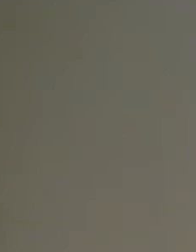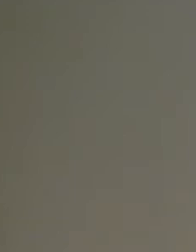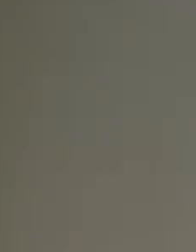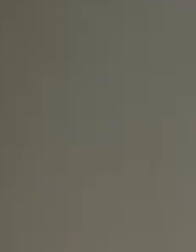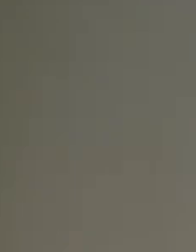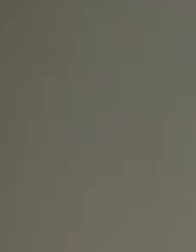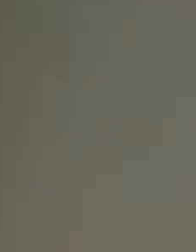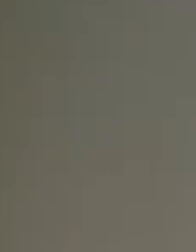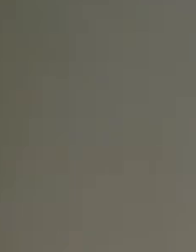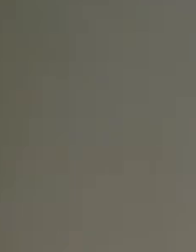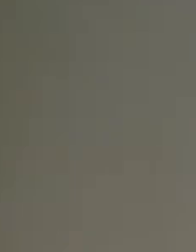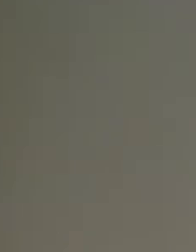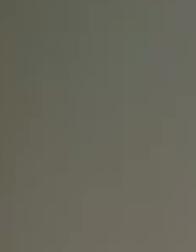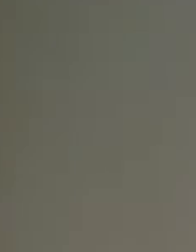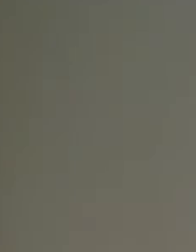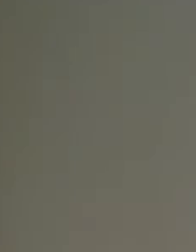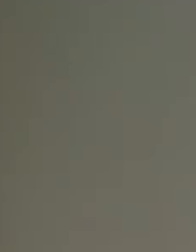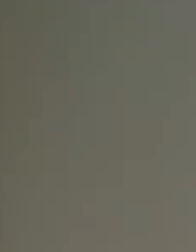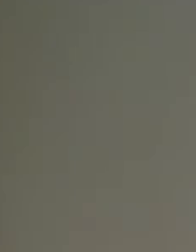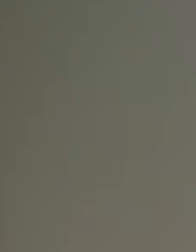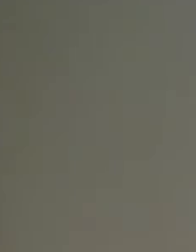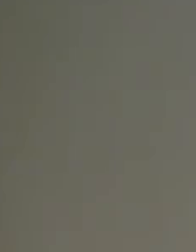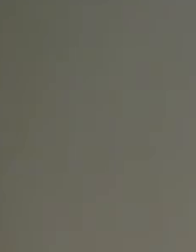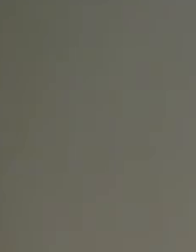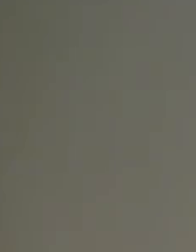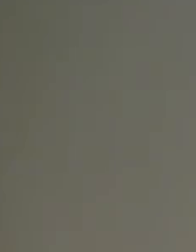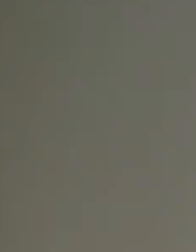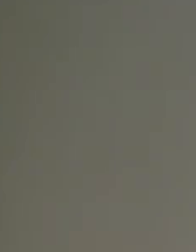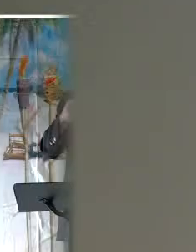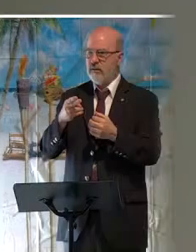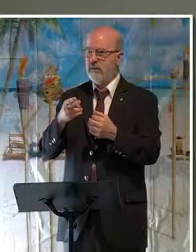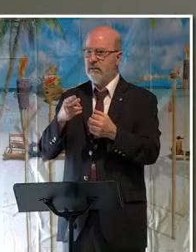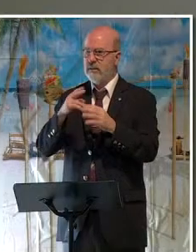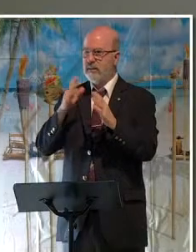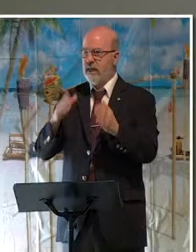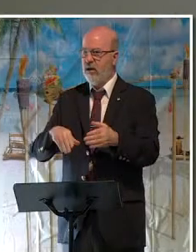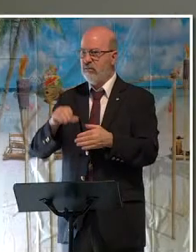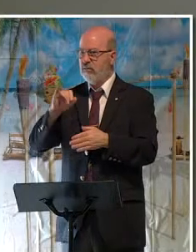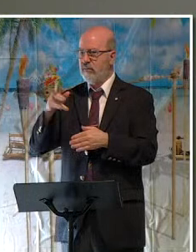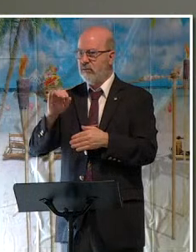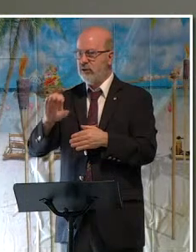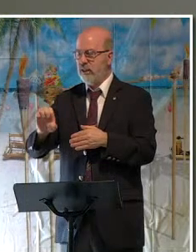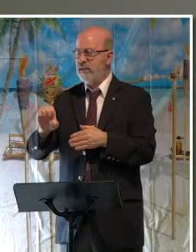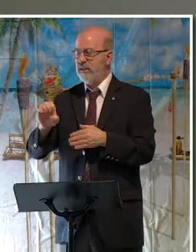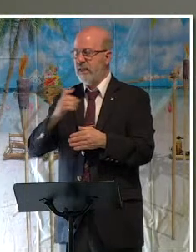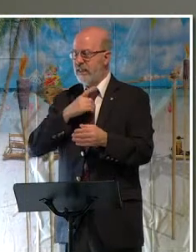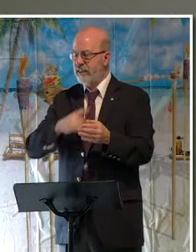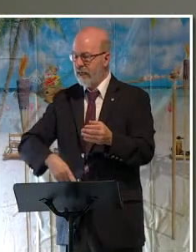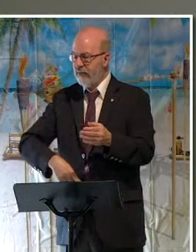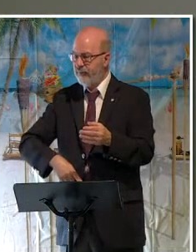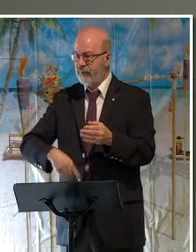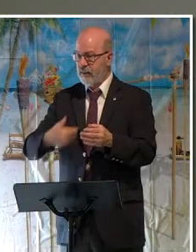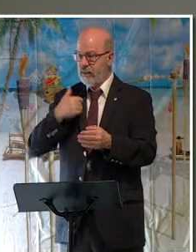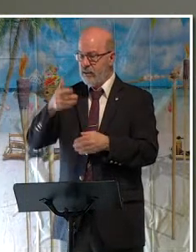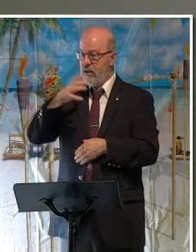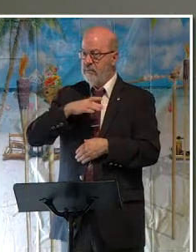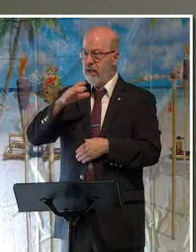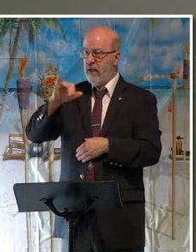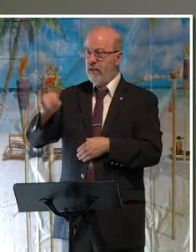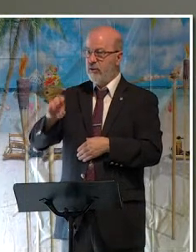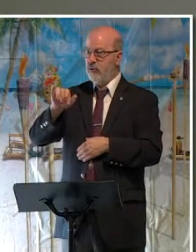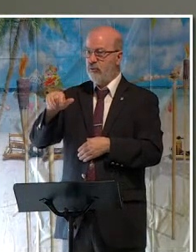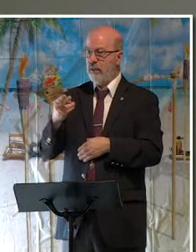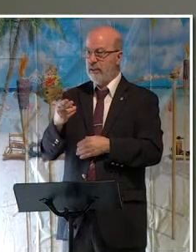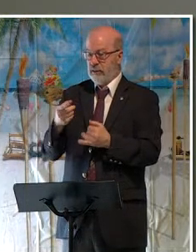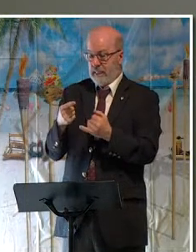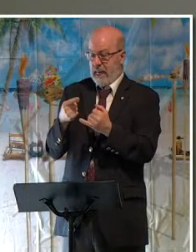of David, the tribe of Judah, the house of Jesse, and the house of David. And this young man, Joash, is